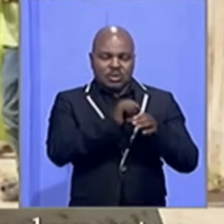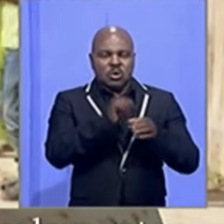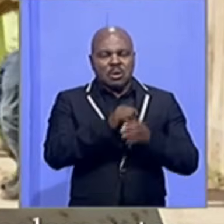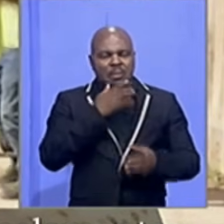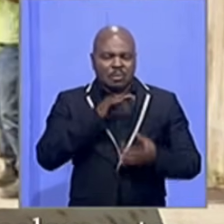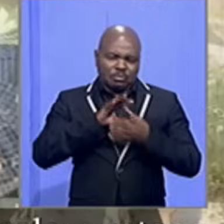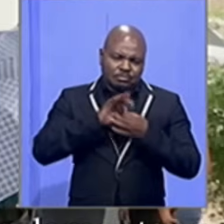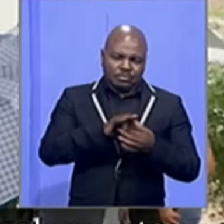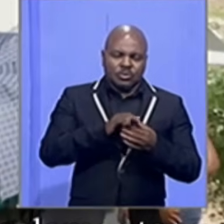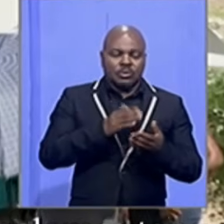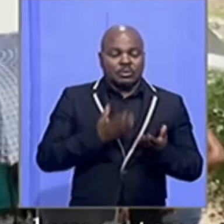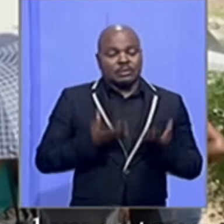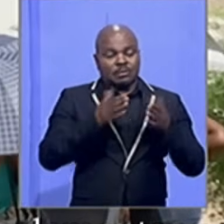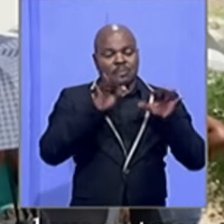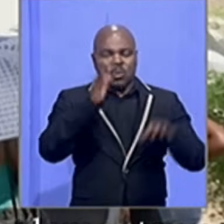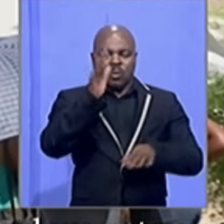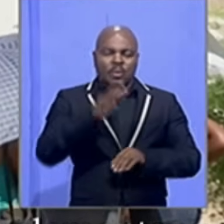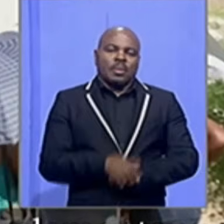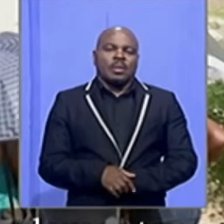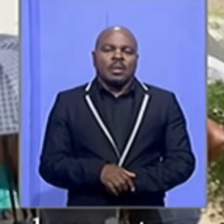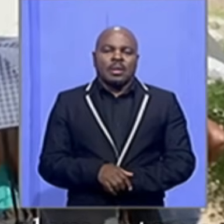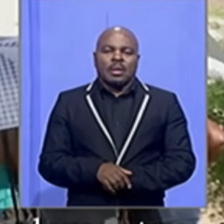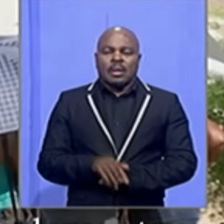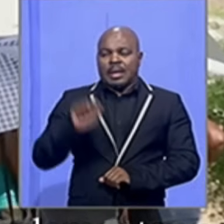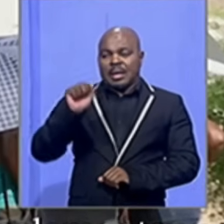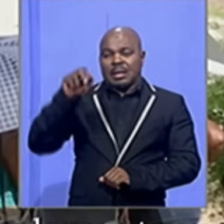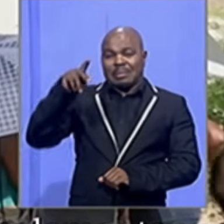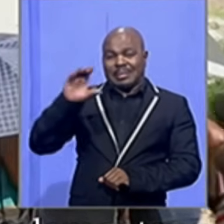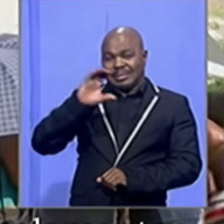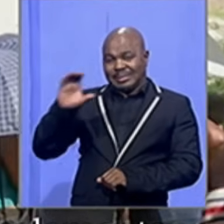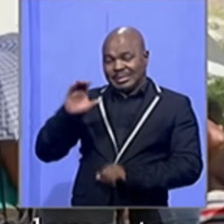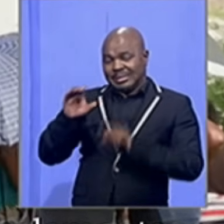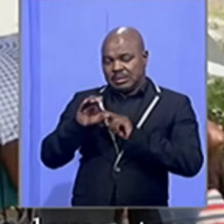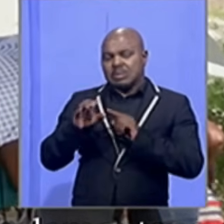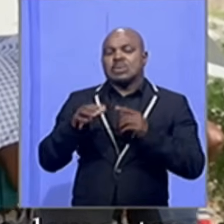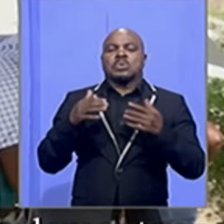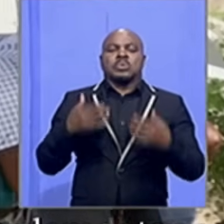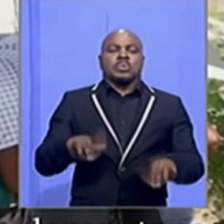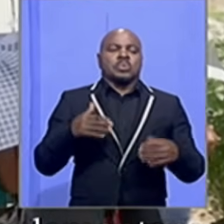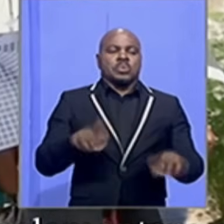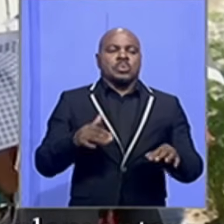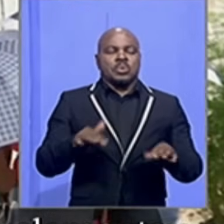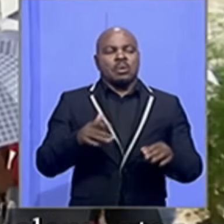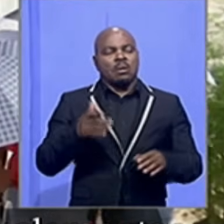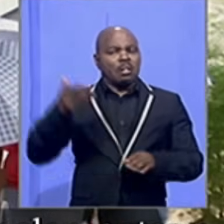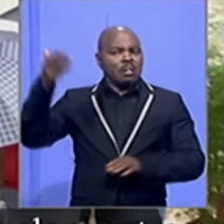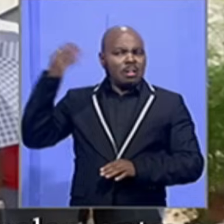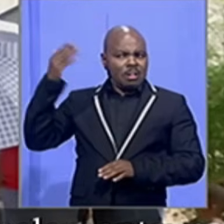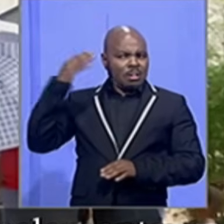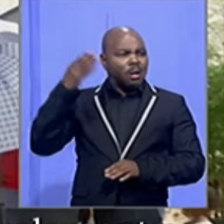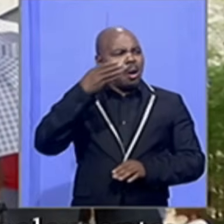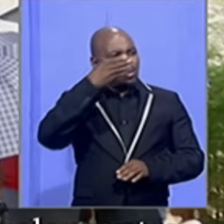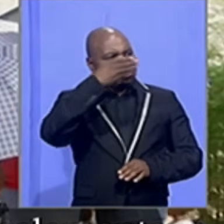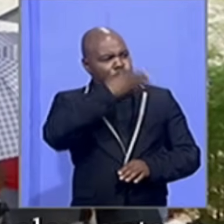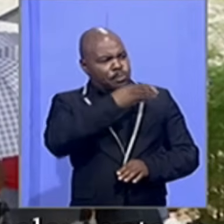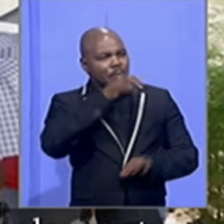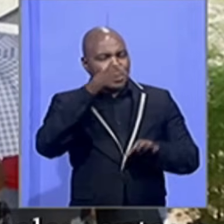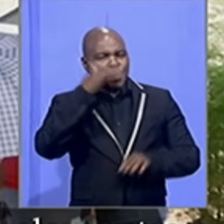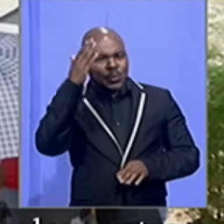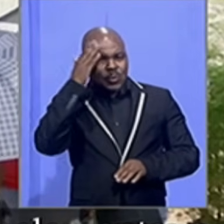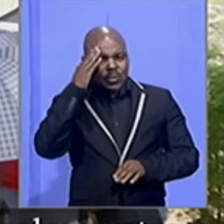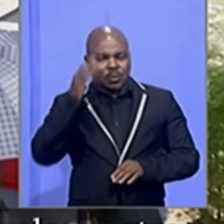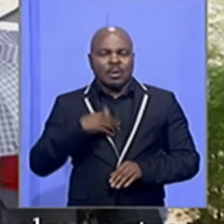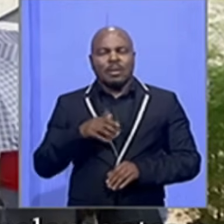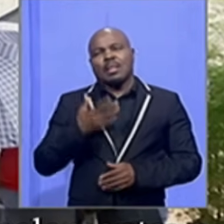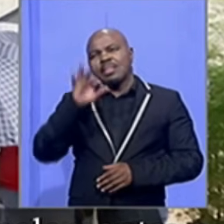setšhaba. The APC has a track record. I chaired the Public Accounts Committee for 13 and a half